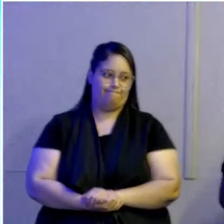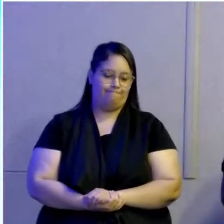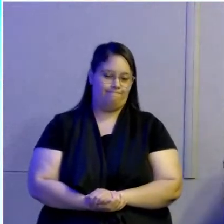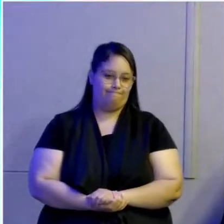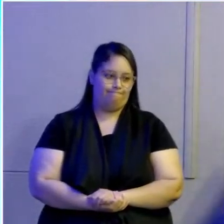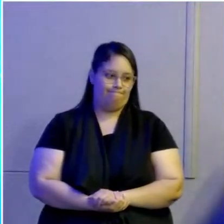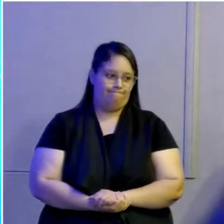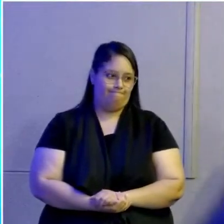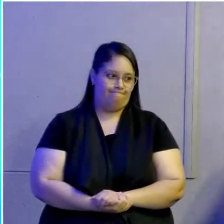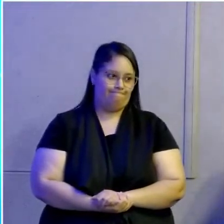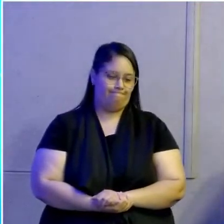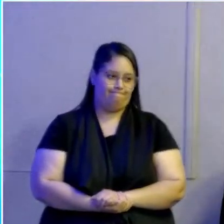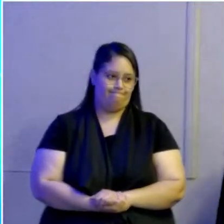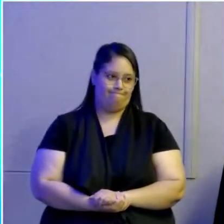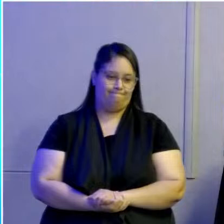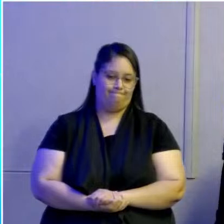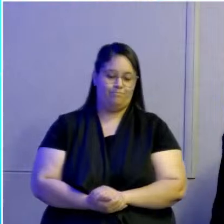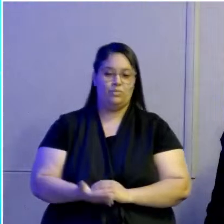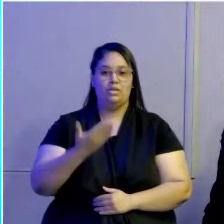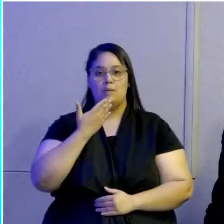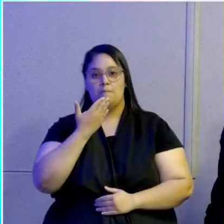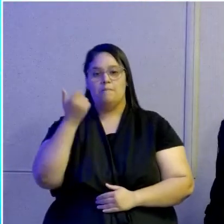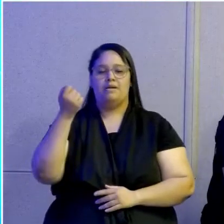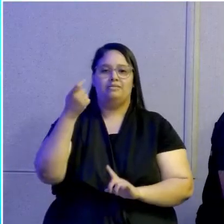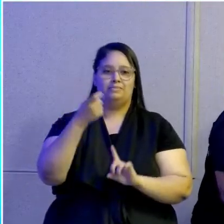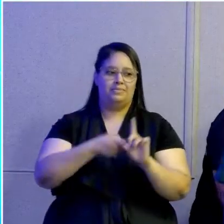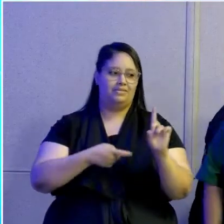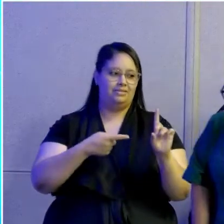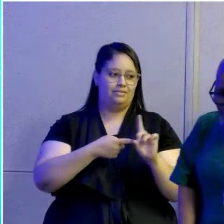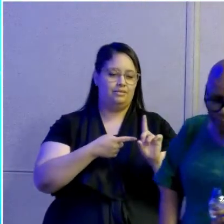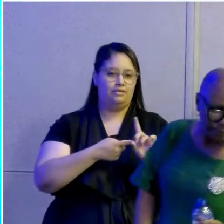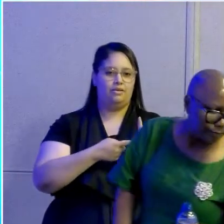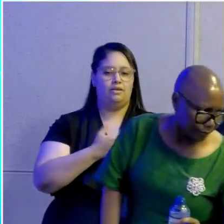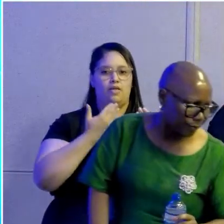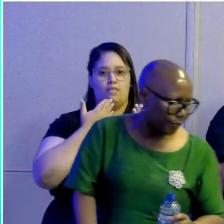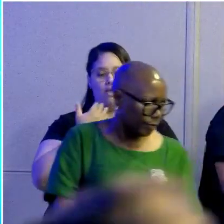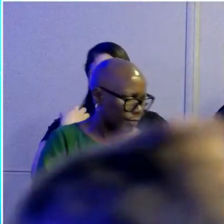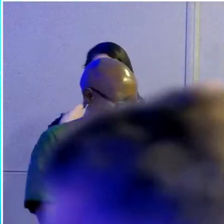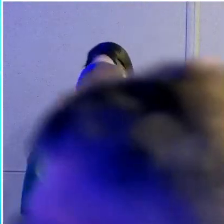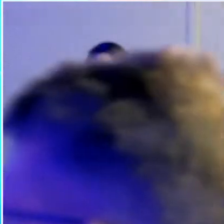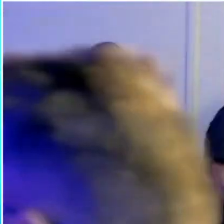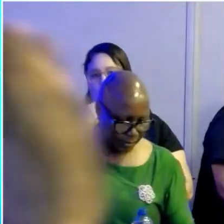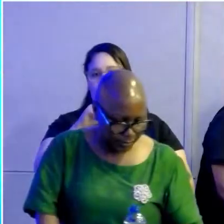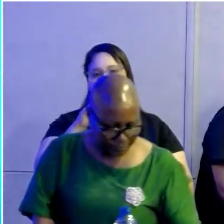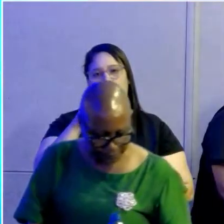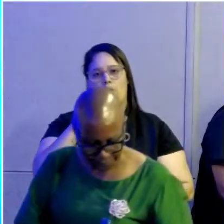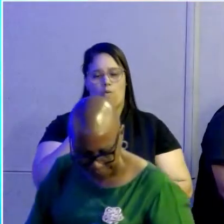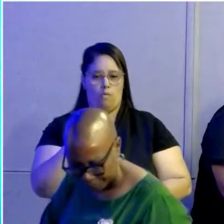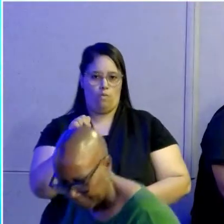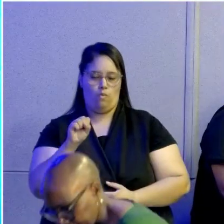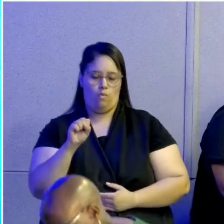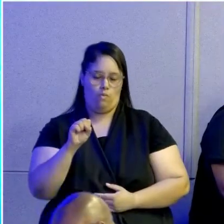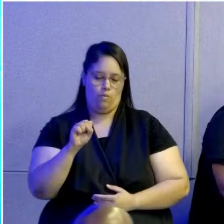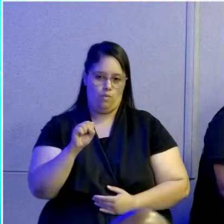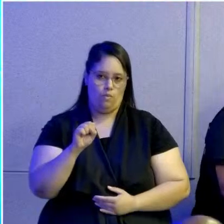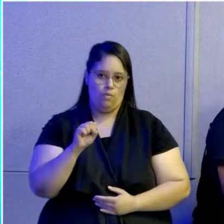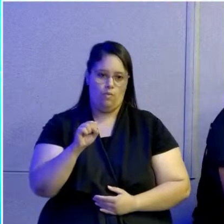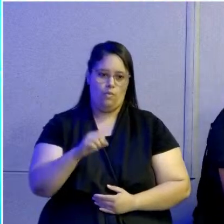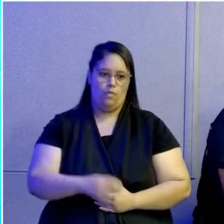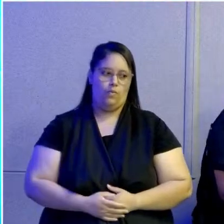I think the best person to do the thank you to the minister will be the DCO.